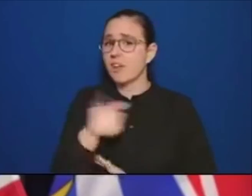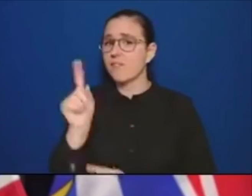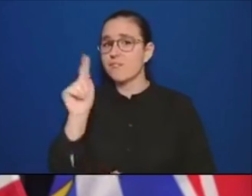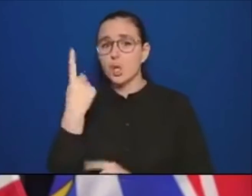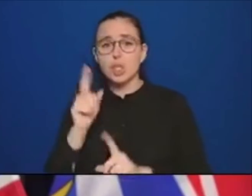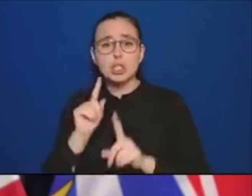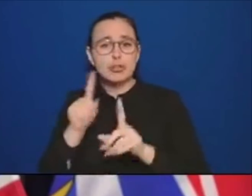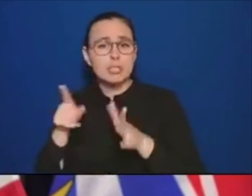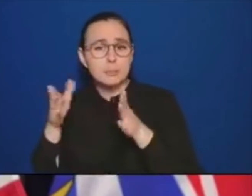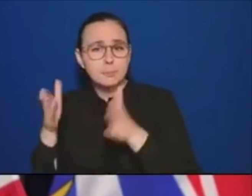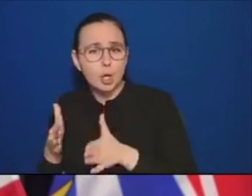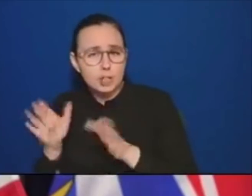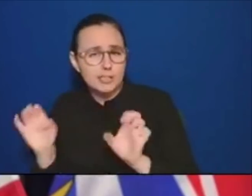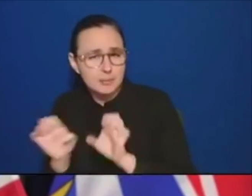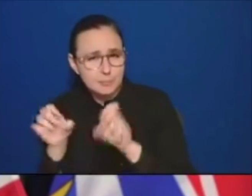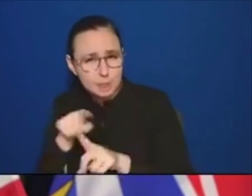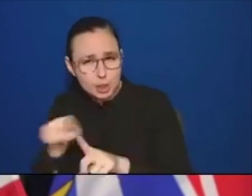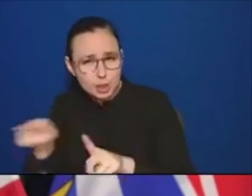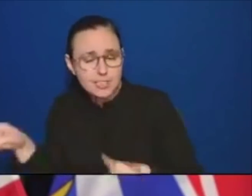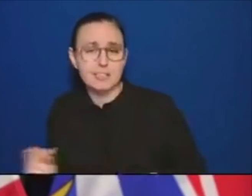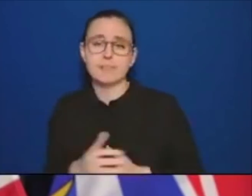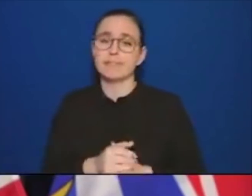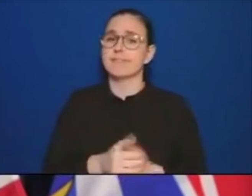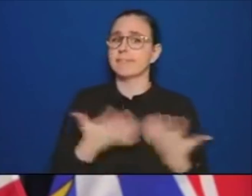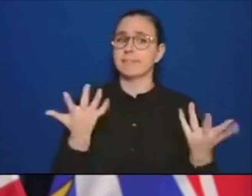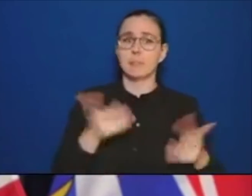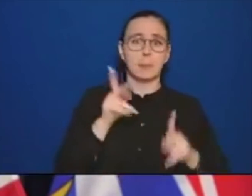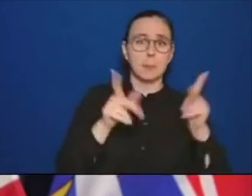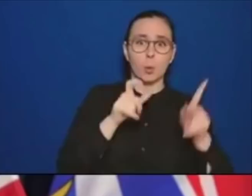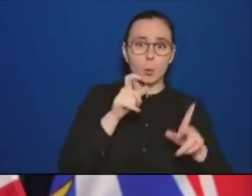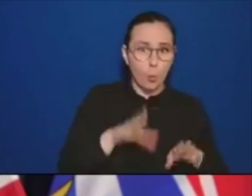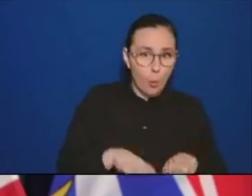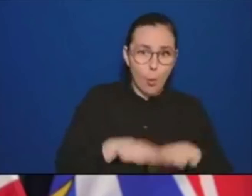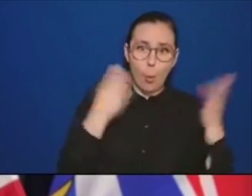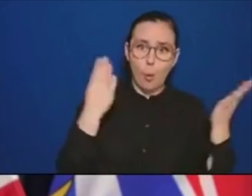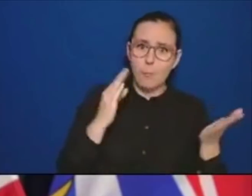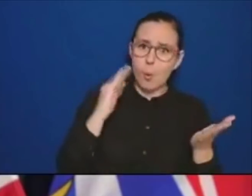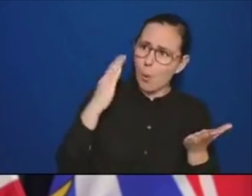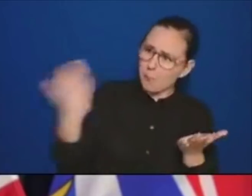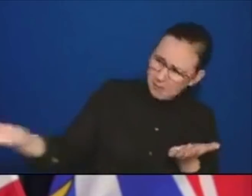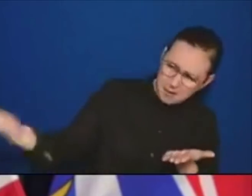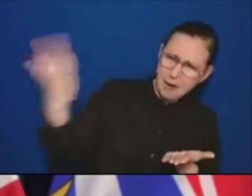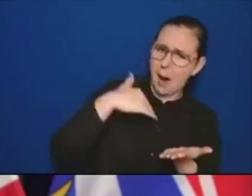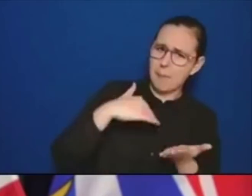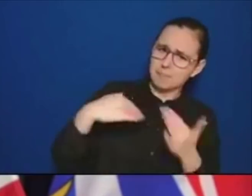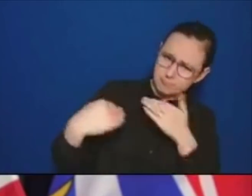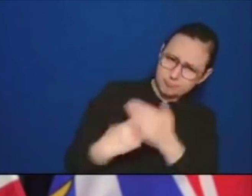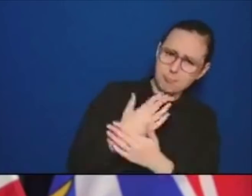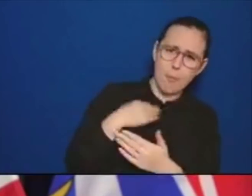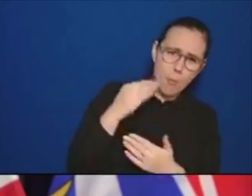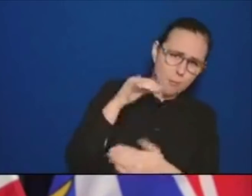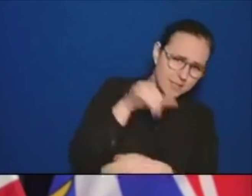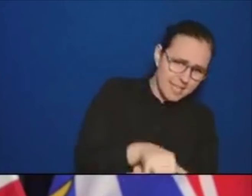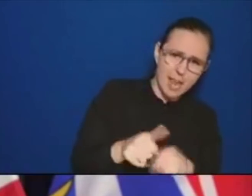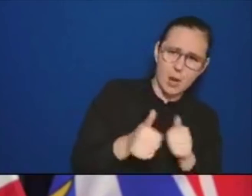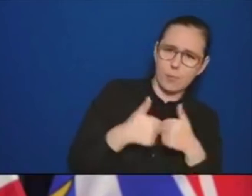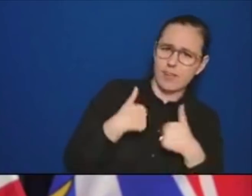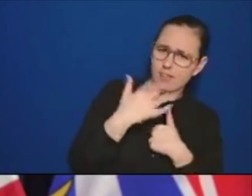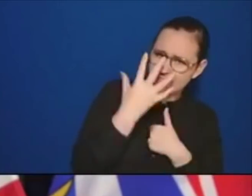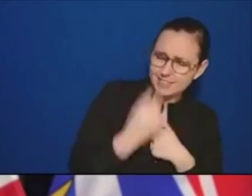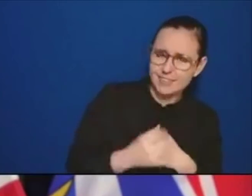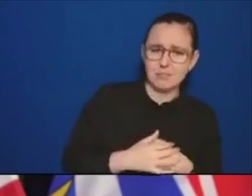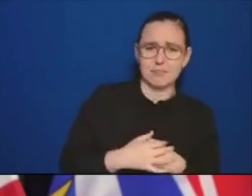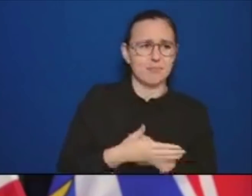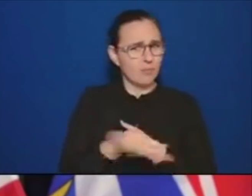for people who were stranded in not their own community, the crews who put in incredibly long hours repairing our roads